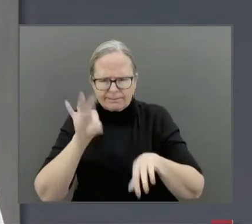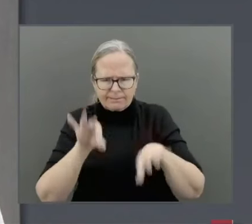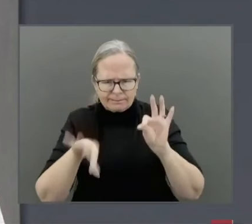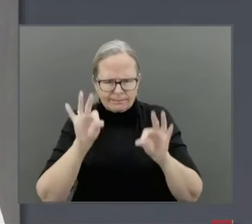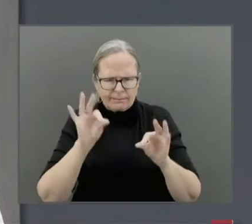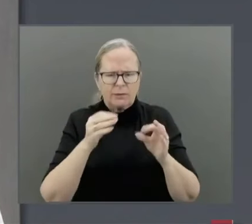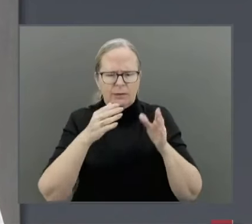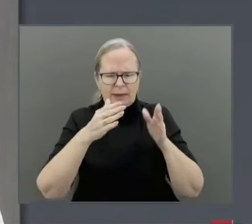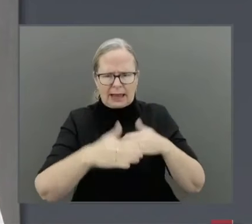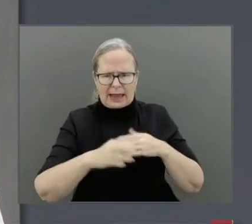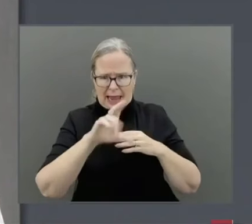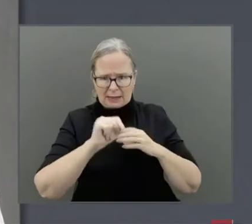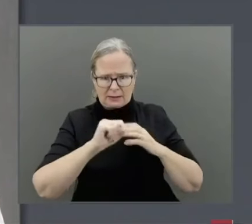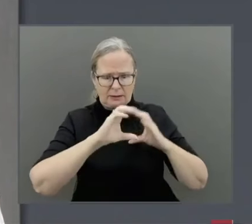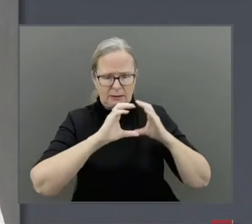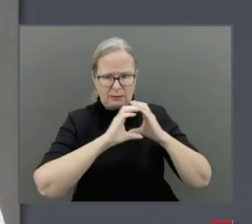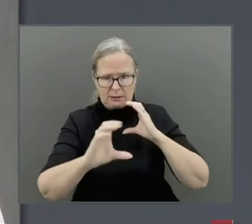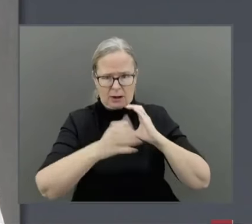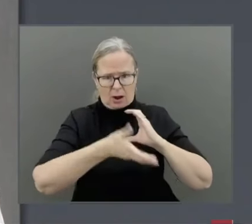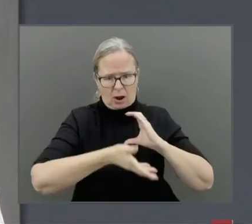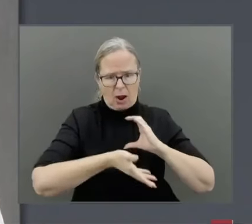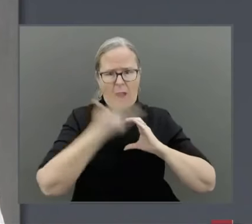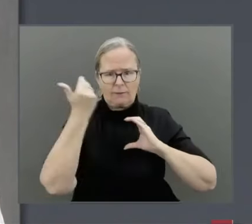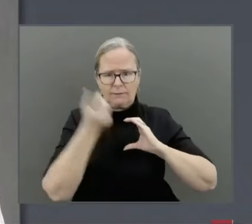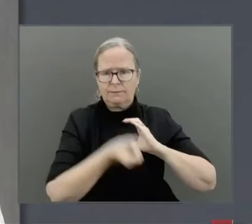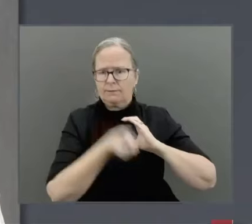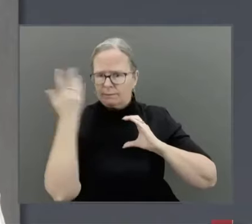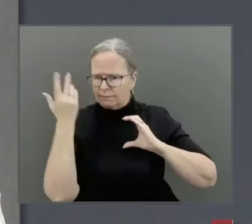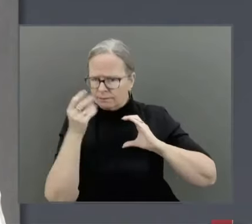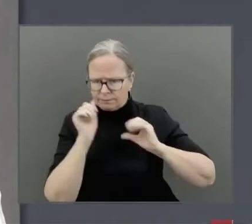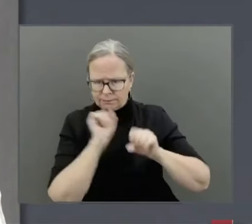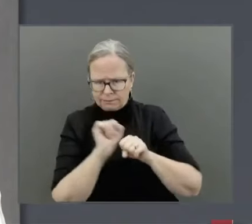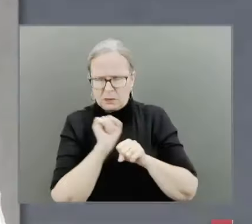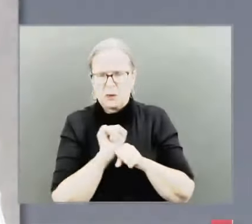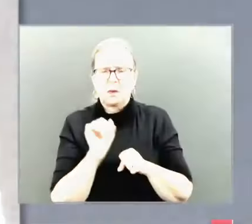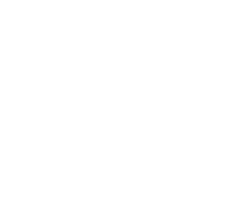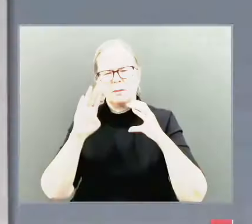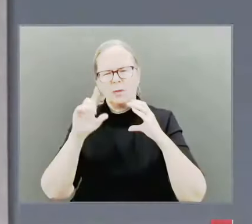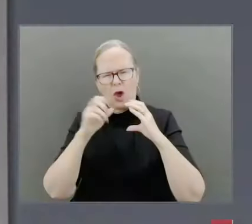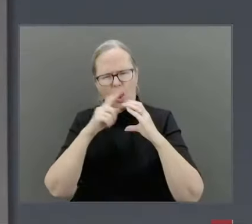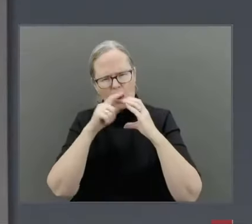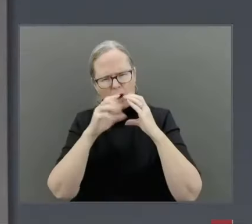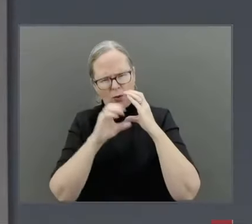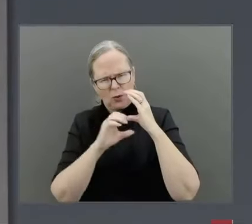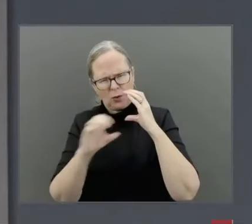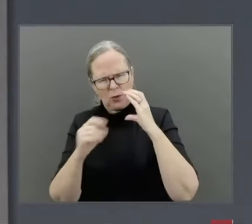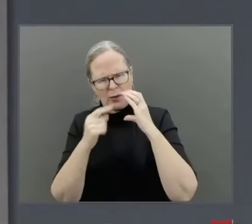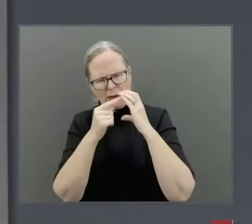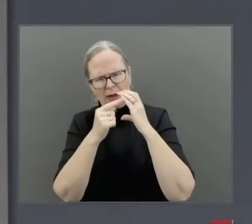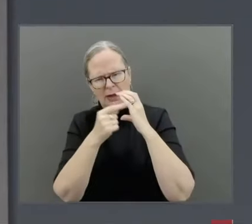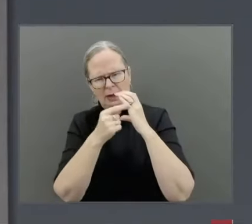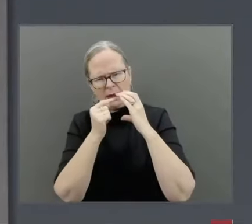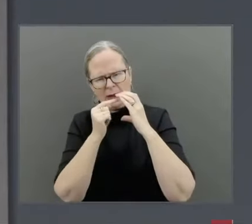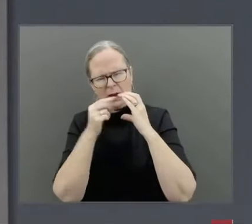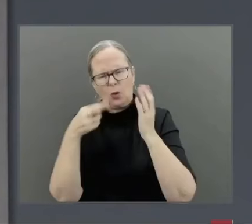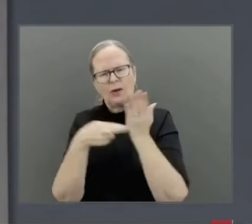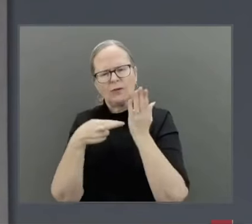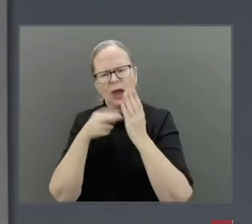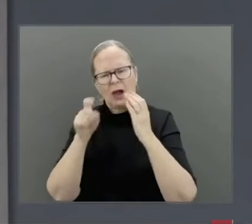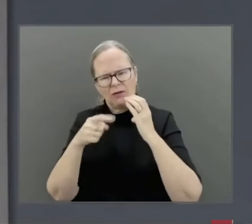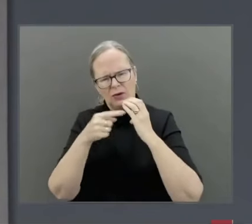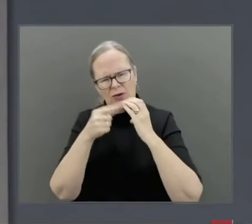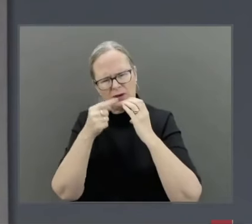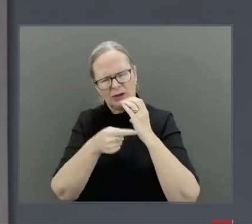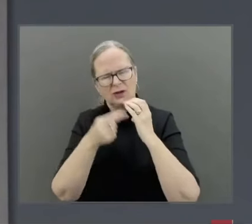have been treated are on standby, and they will be brought to site at the time that they are needed. Originally, we had planned to take 5 sections of pipe